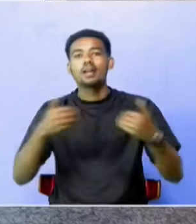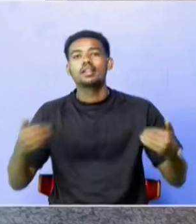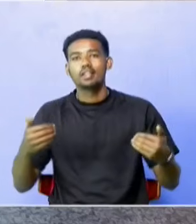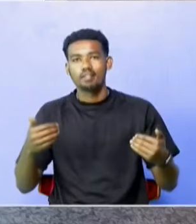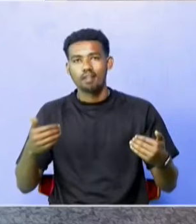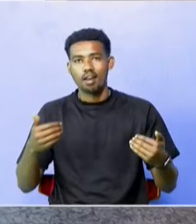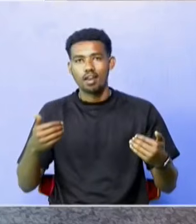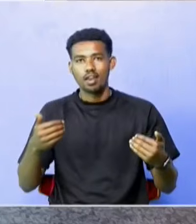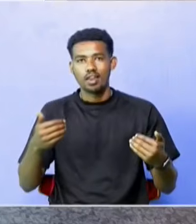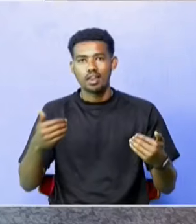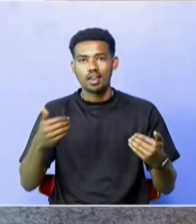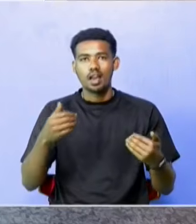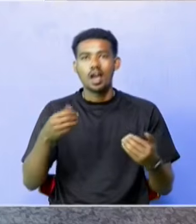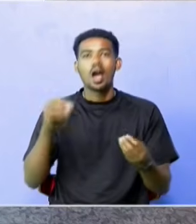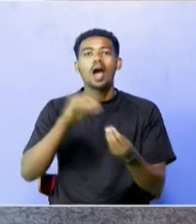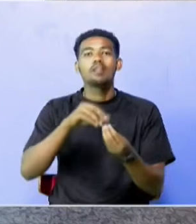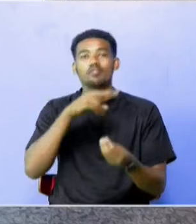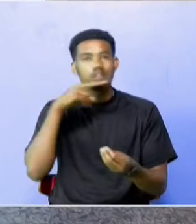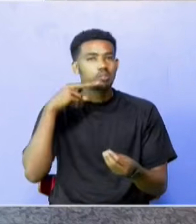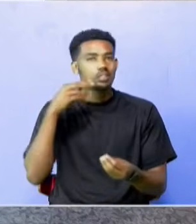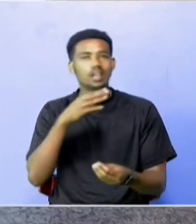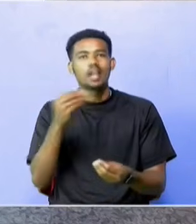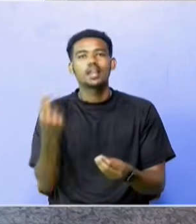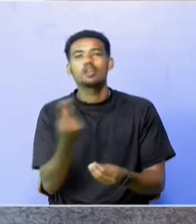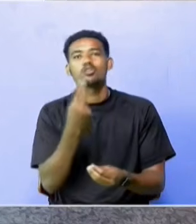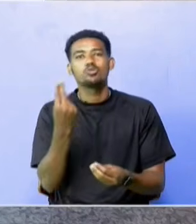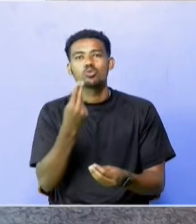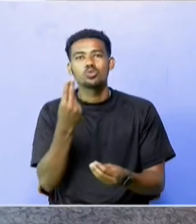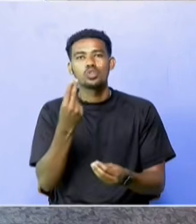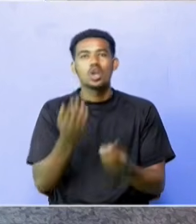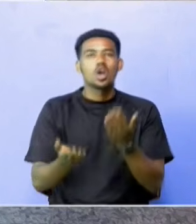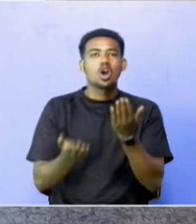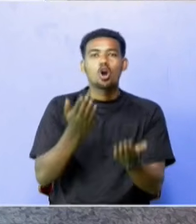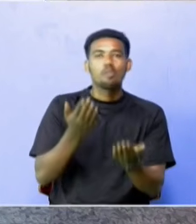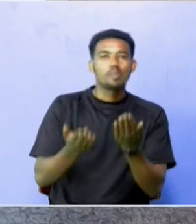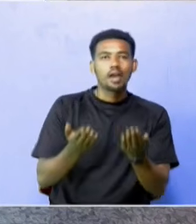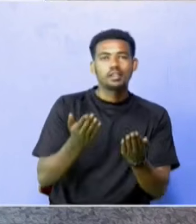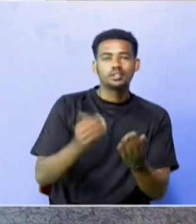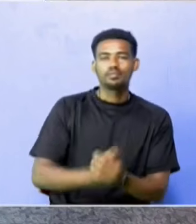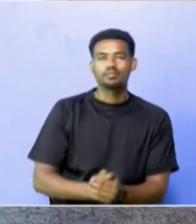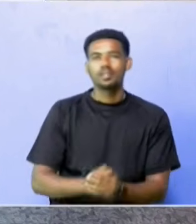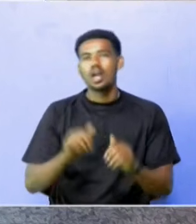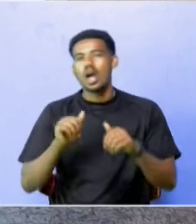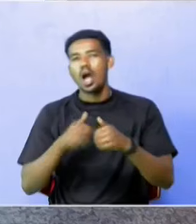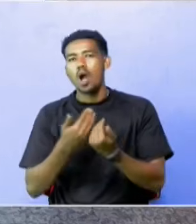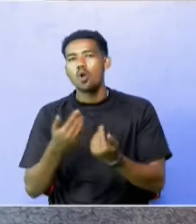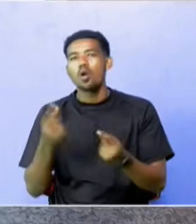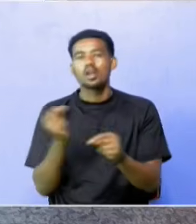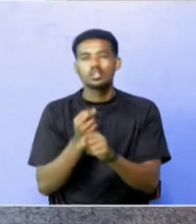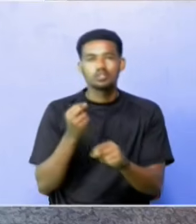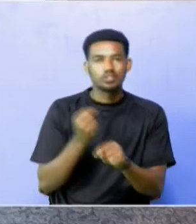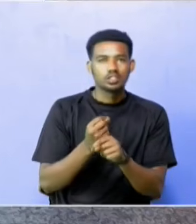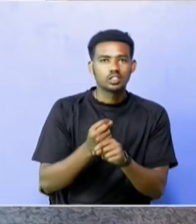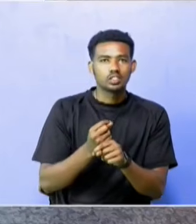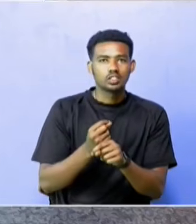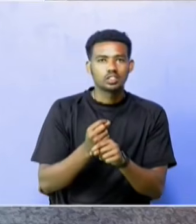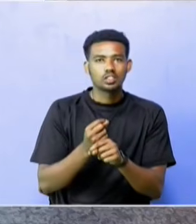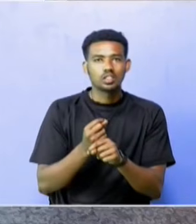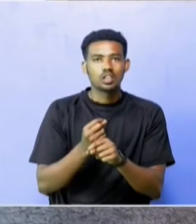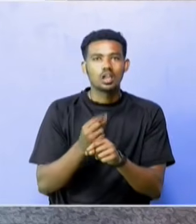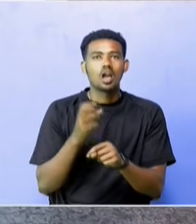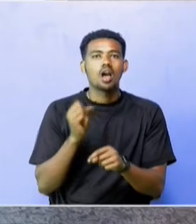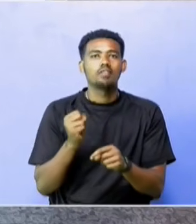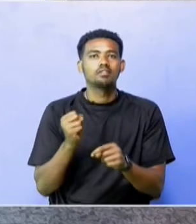adverbs, and you can simply use adverbs to compare, how activities have done. All